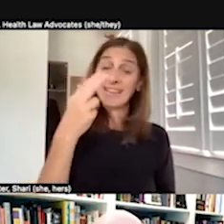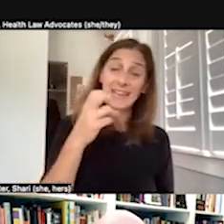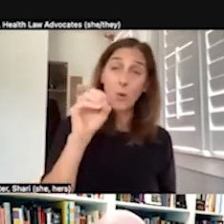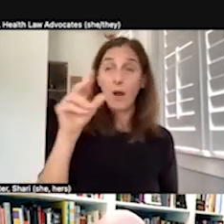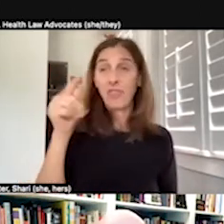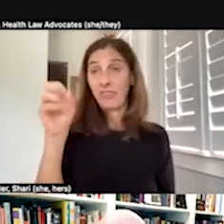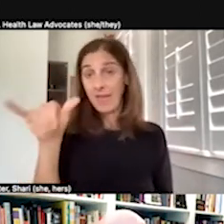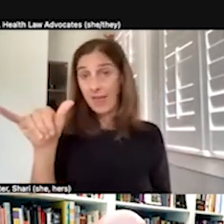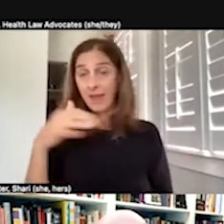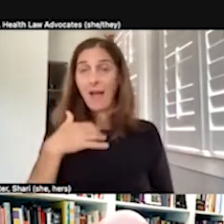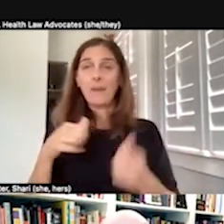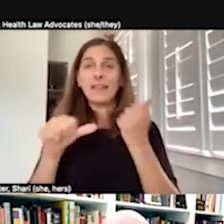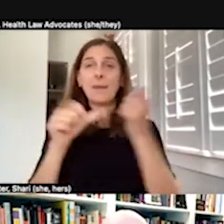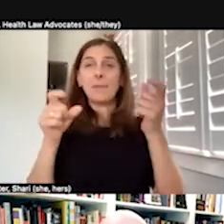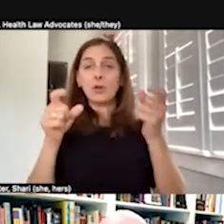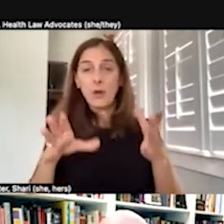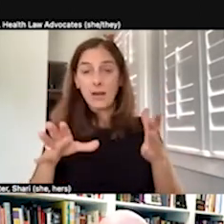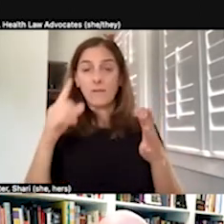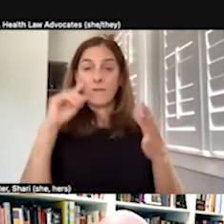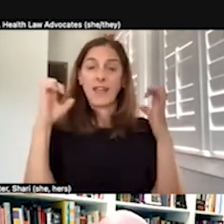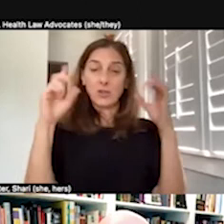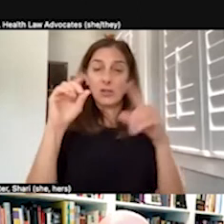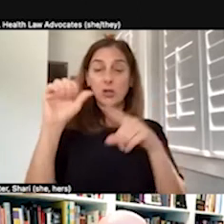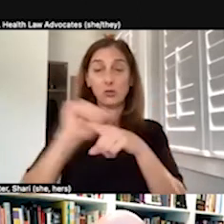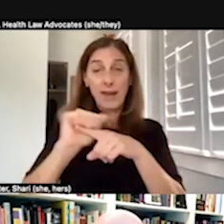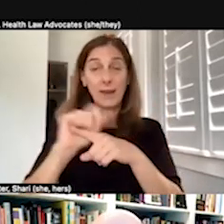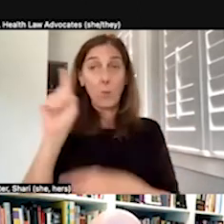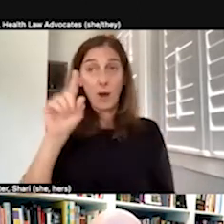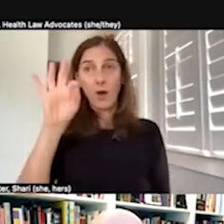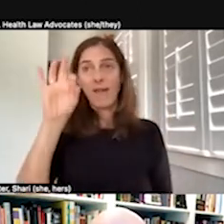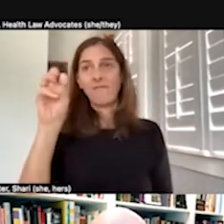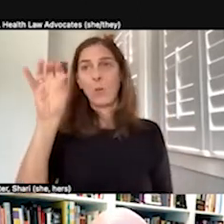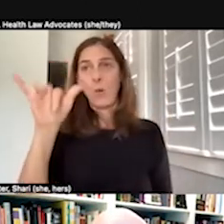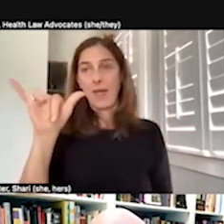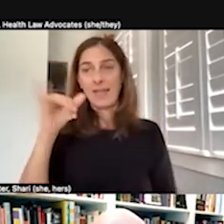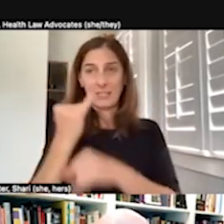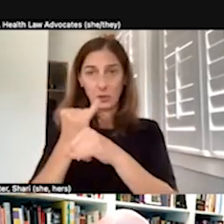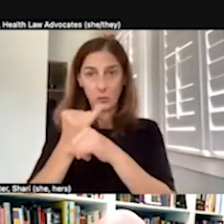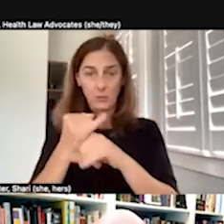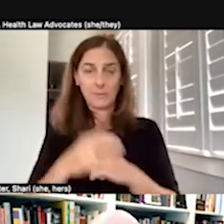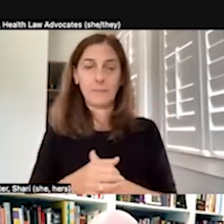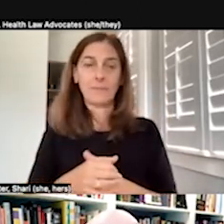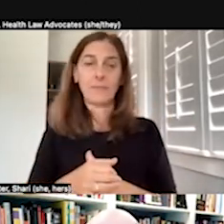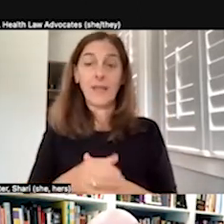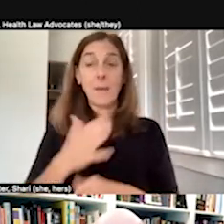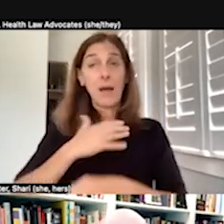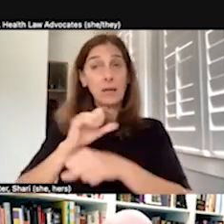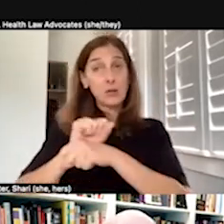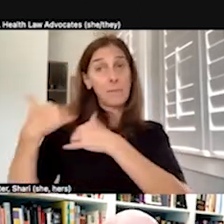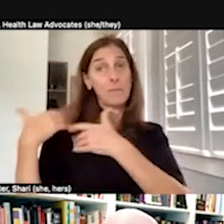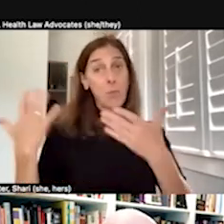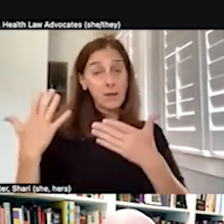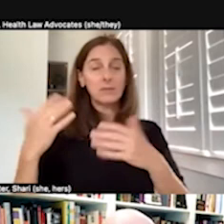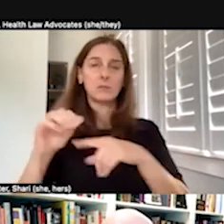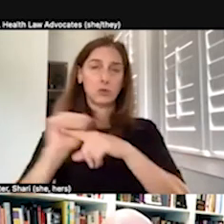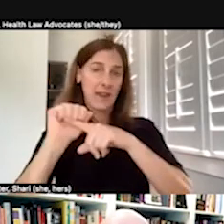Deputy Director for the Division of Education and Training at the Fenway Institute. And in that, I do a lot of training,